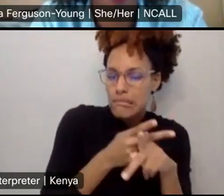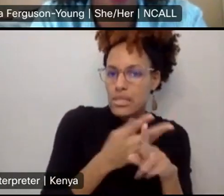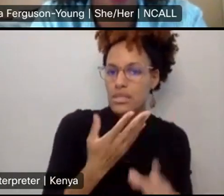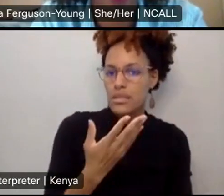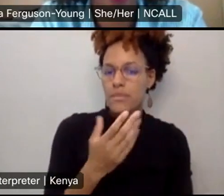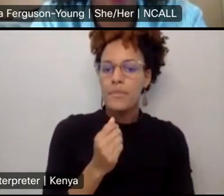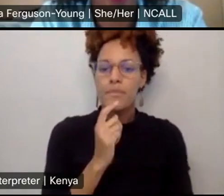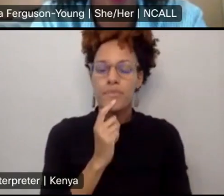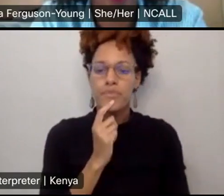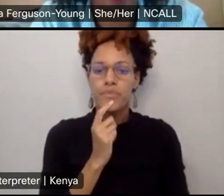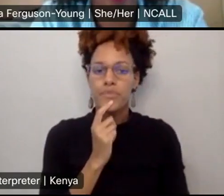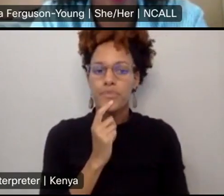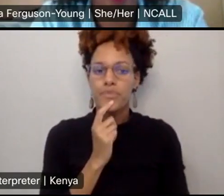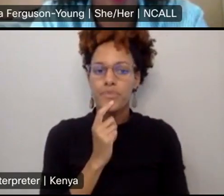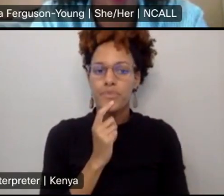um,